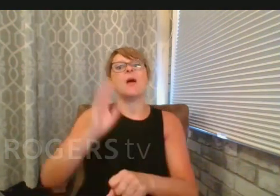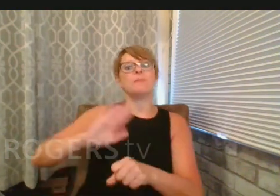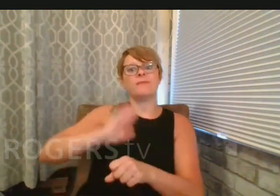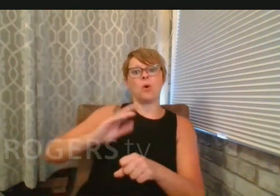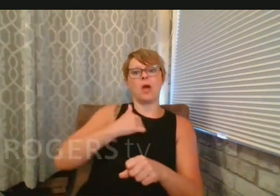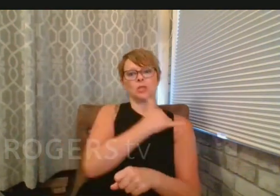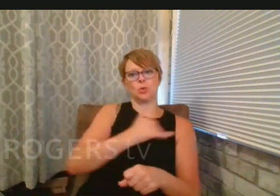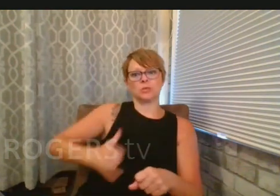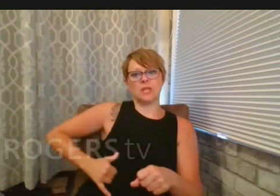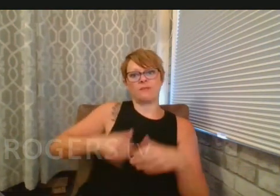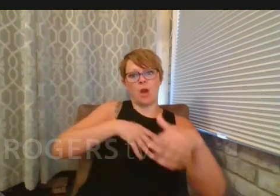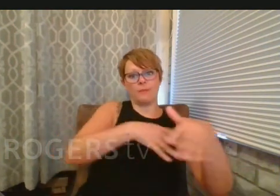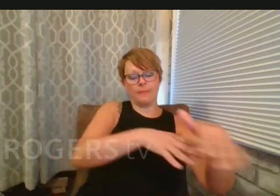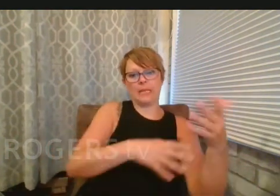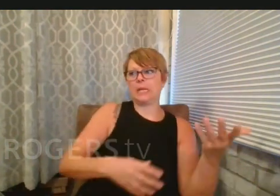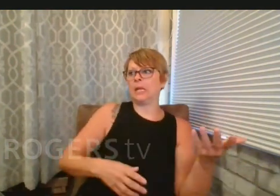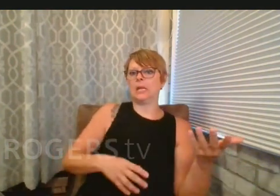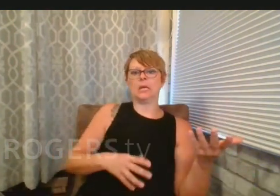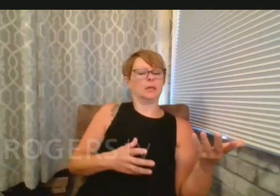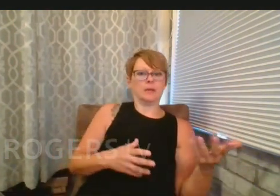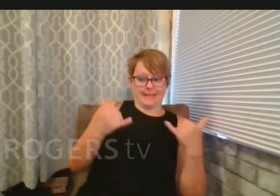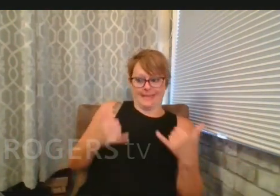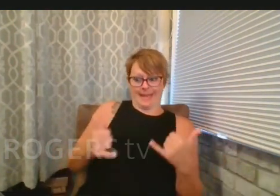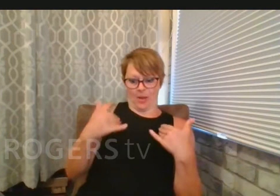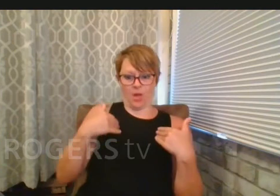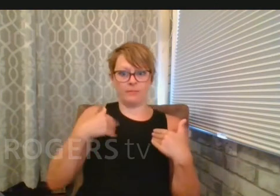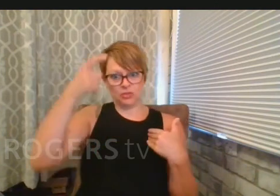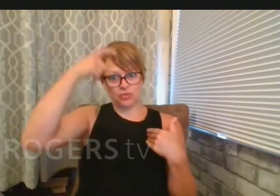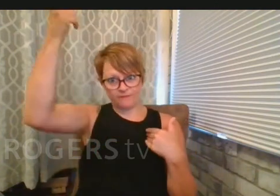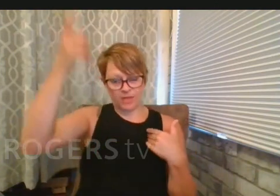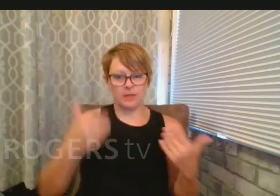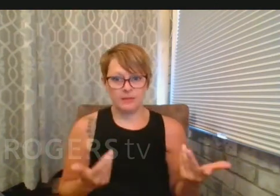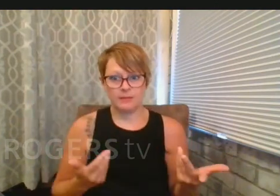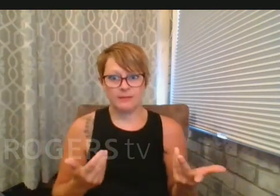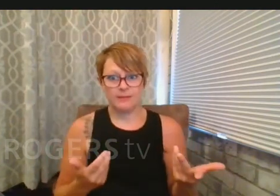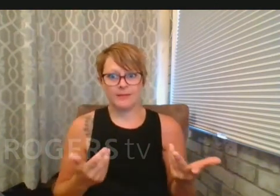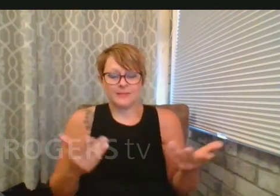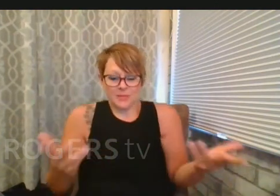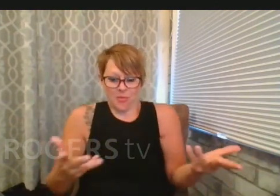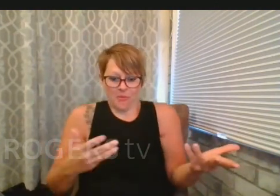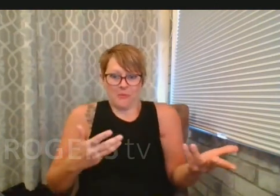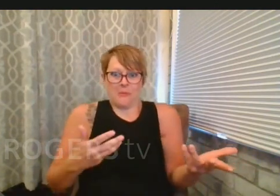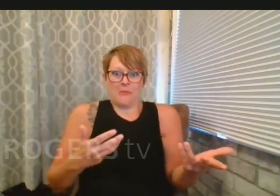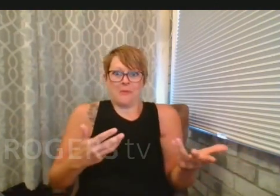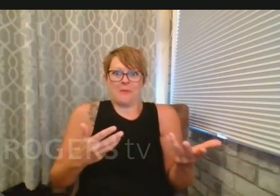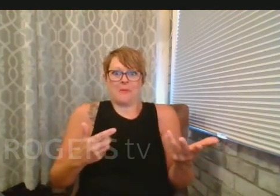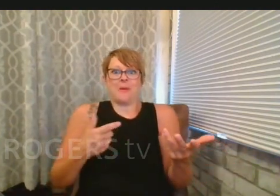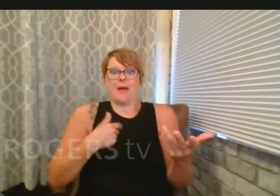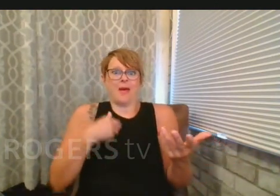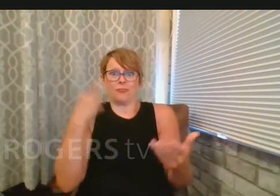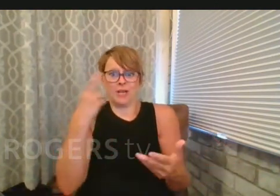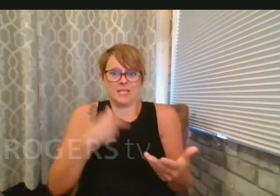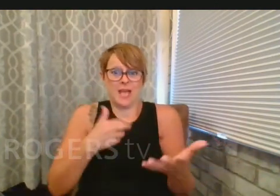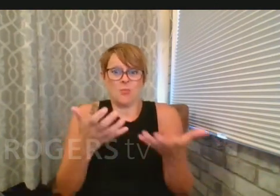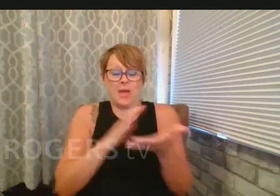tank commander, and now I'm a cook. But I realized that I want to be a rock star.